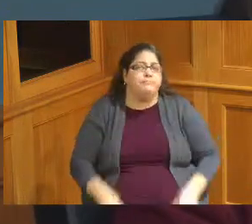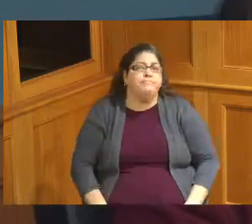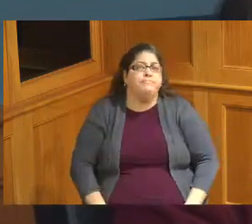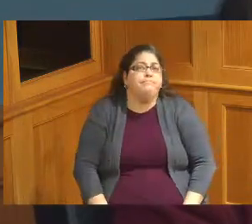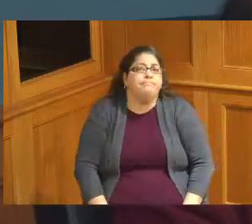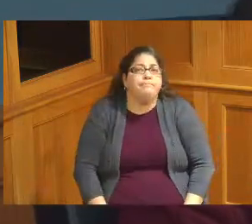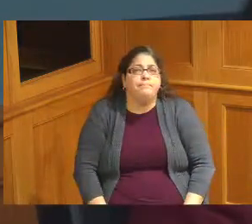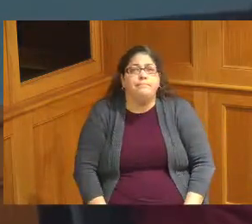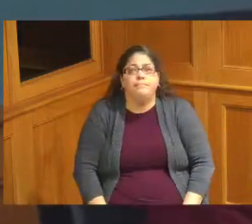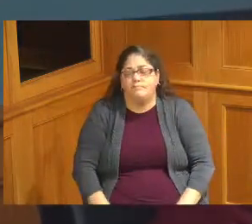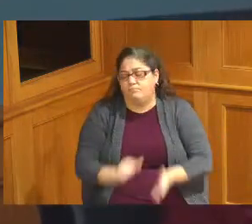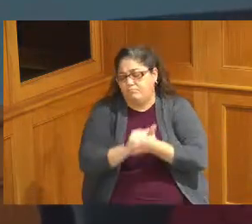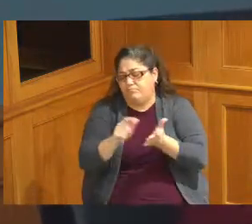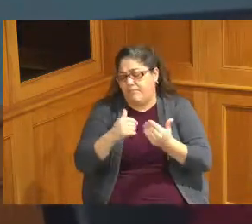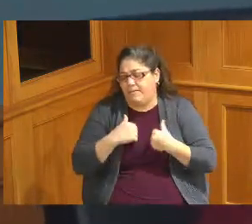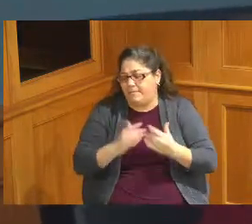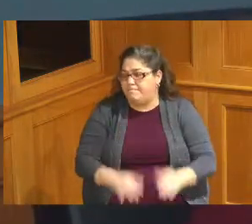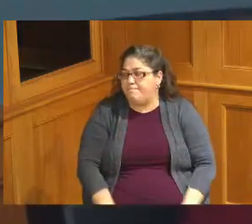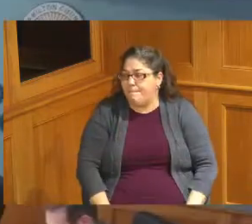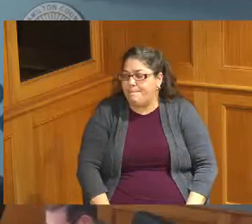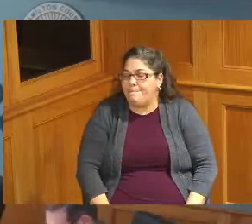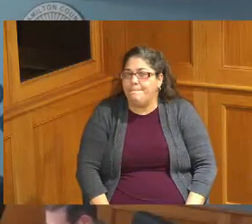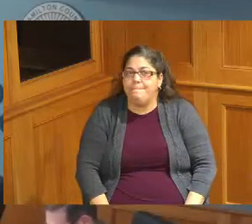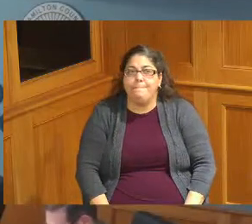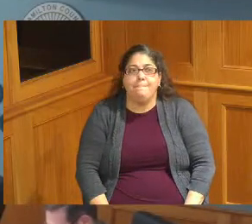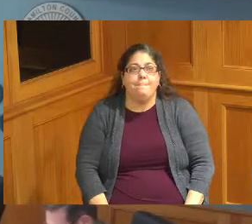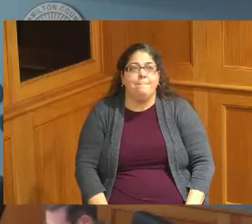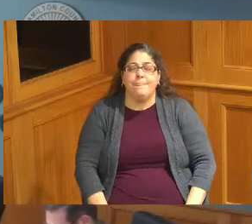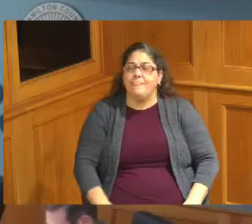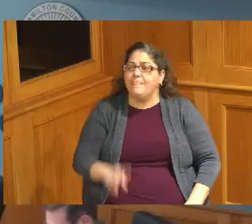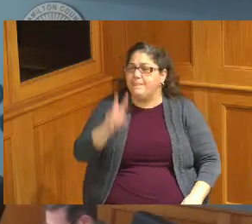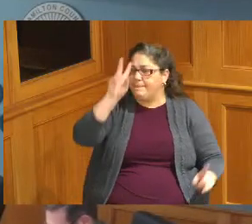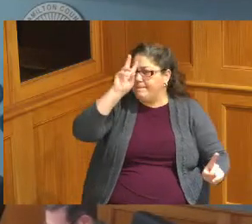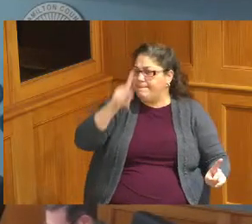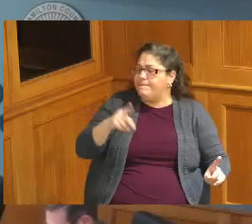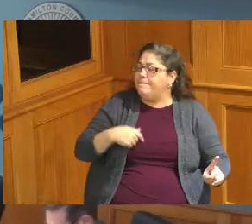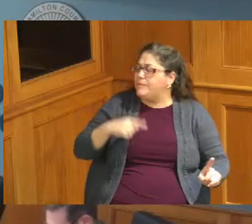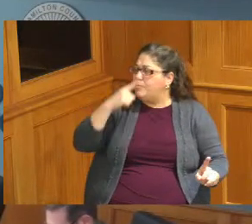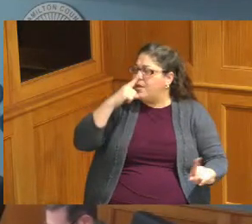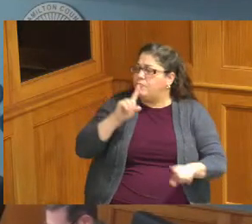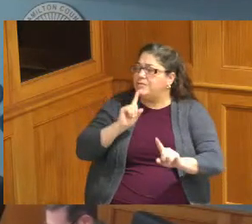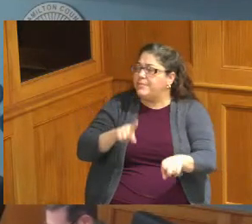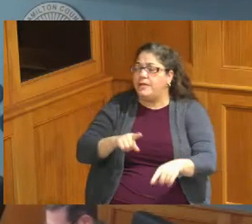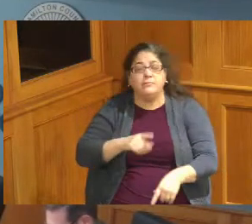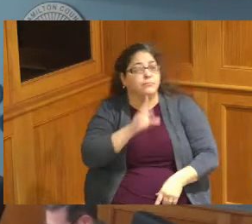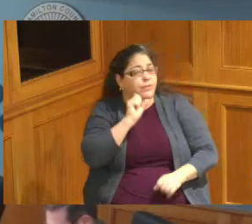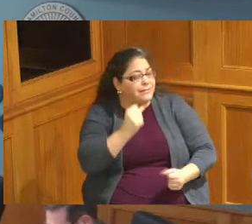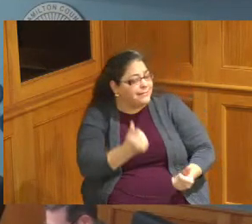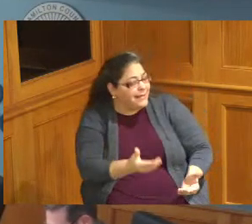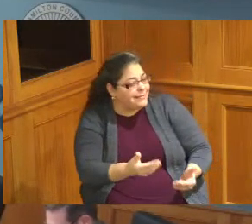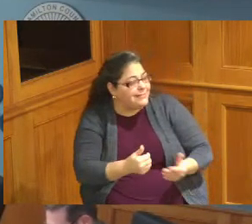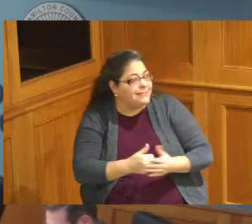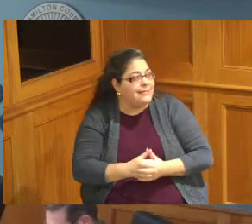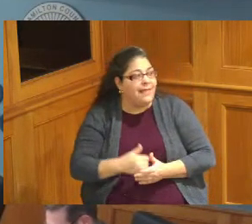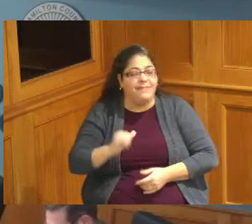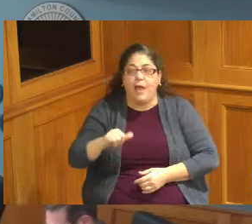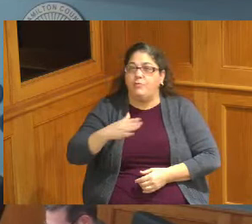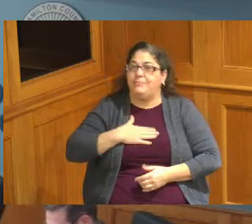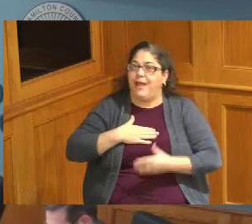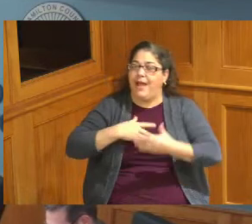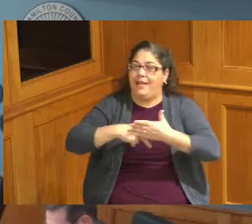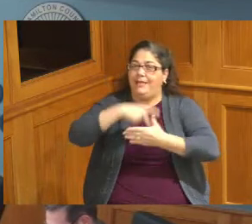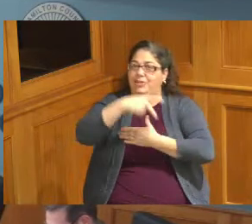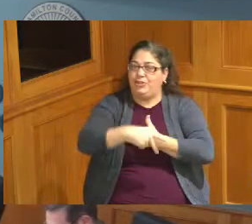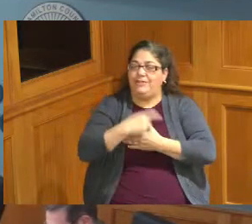Okay, that's all I have. Madam President, may I respond to the large event grant piece? Because Yes. that was my initiative a couple of years